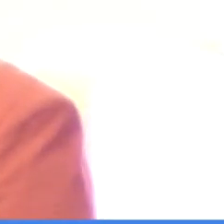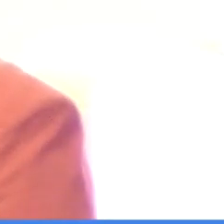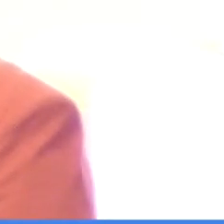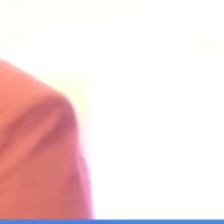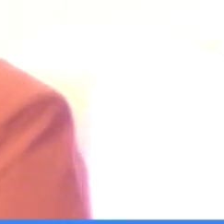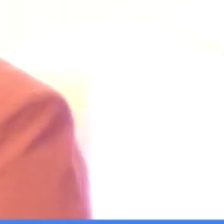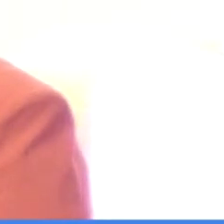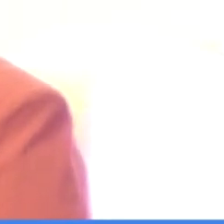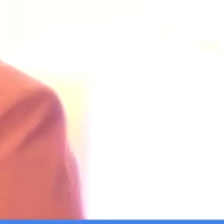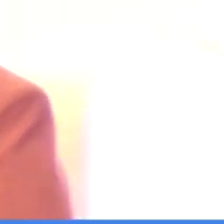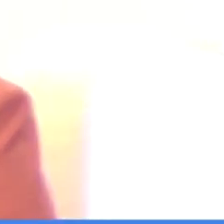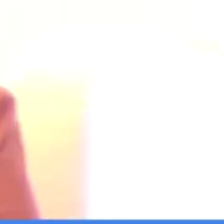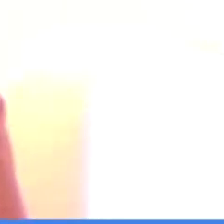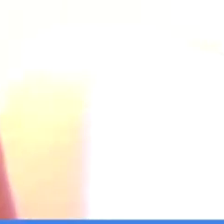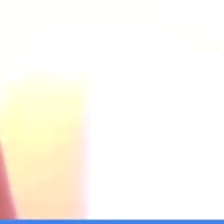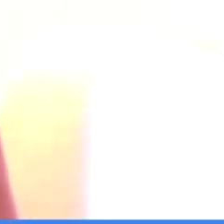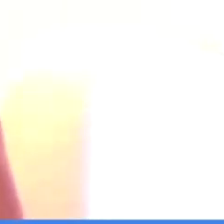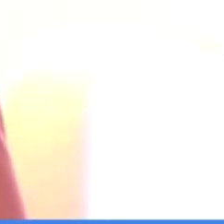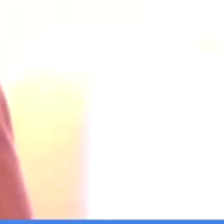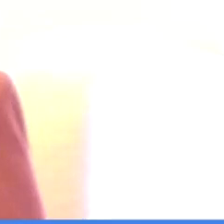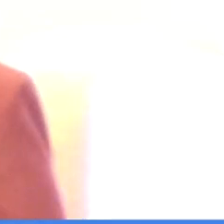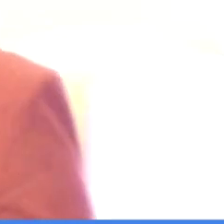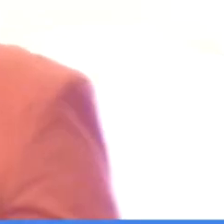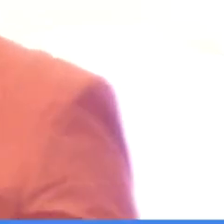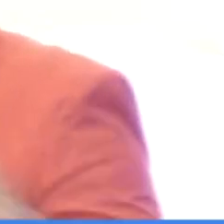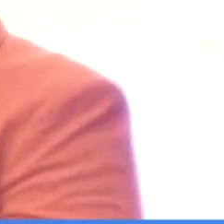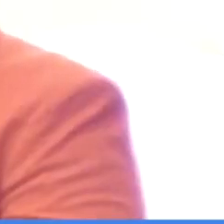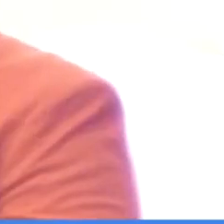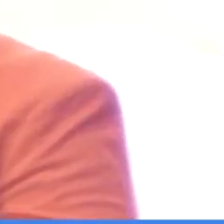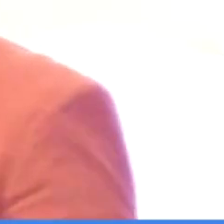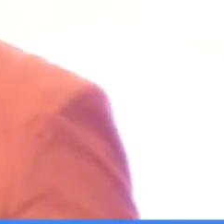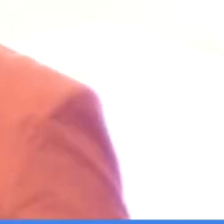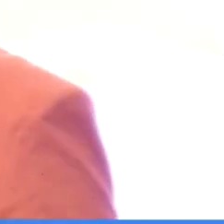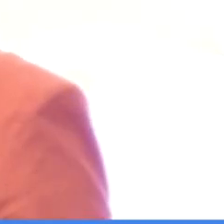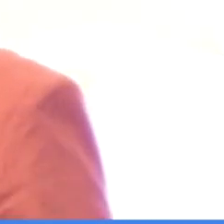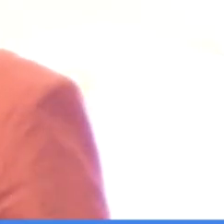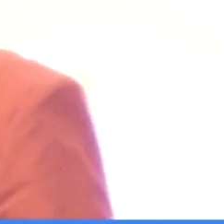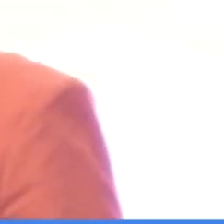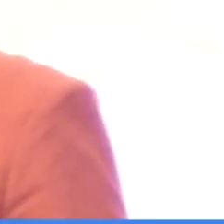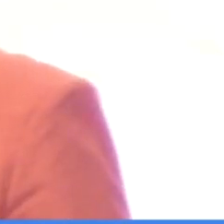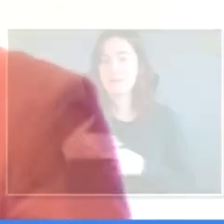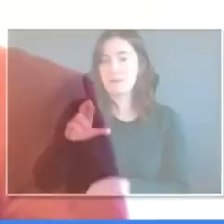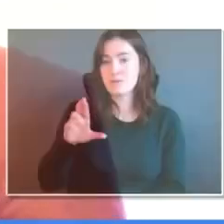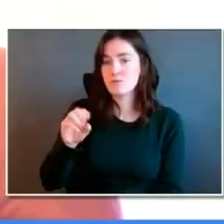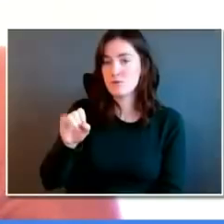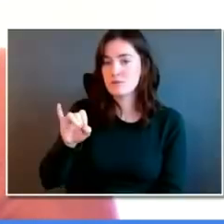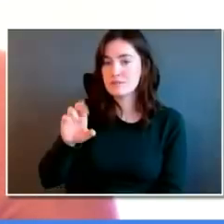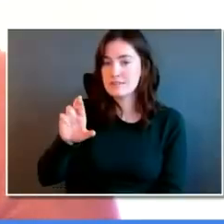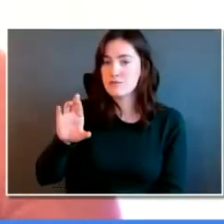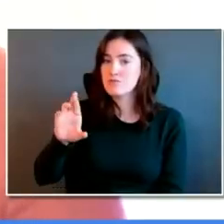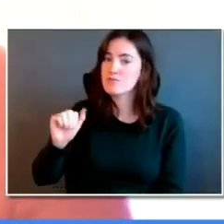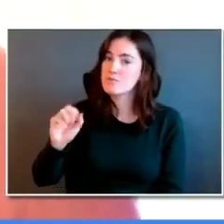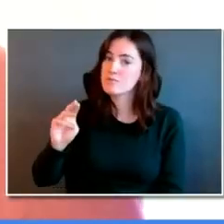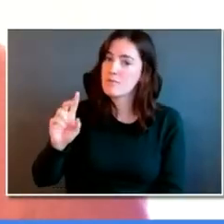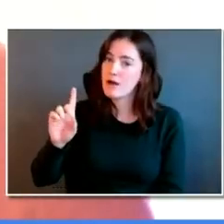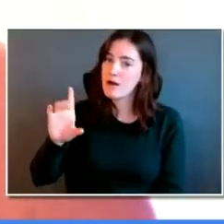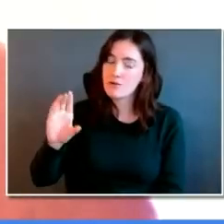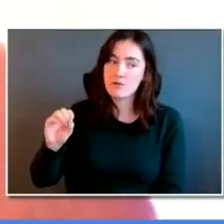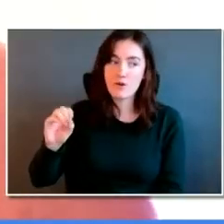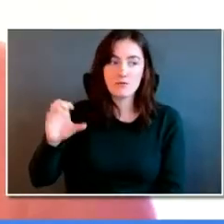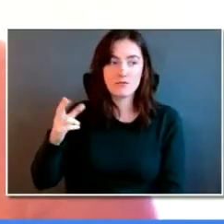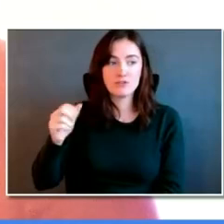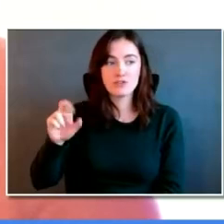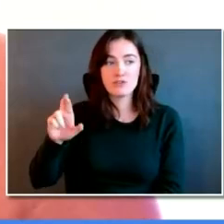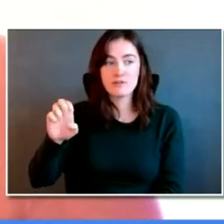get together like this here across the district. My name is Rosie Raimondo Cherensap. I serve as the Chancellor for the Seattle